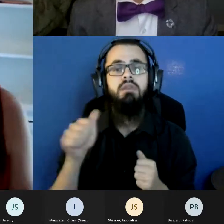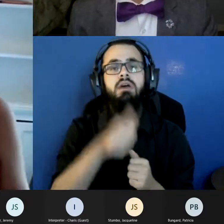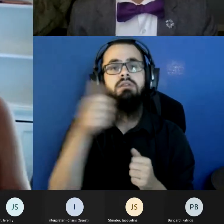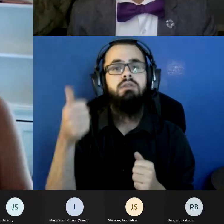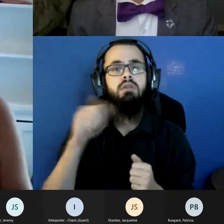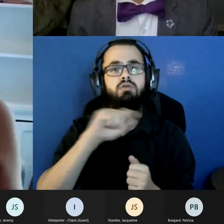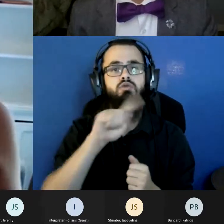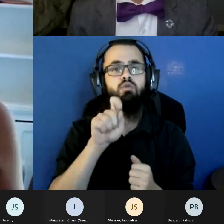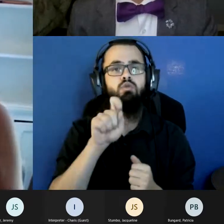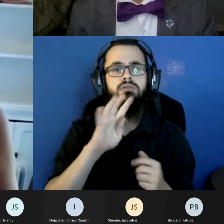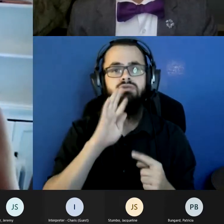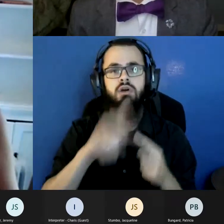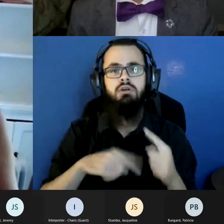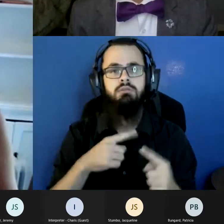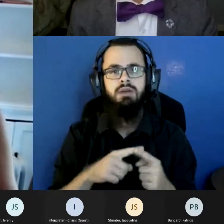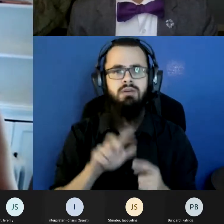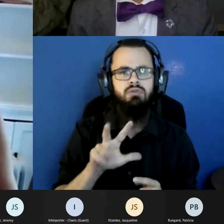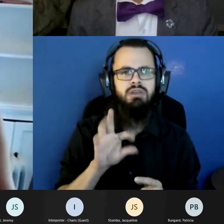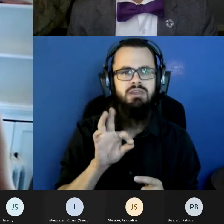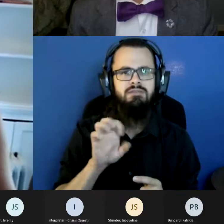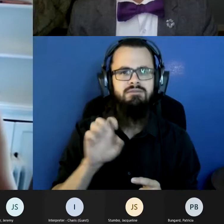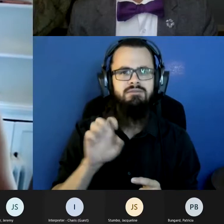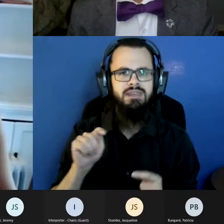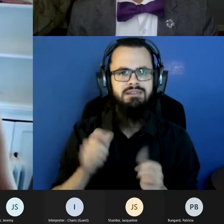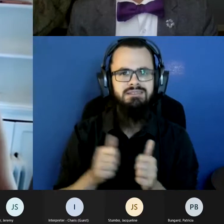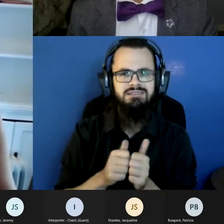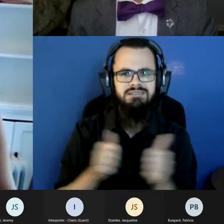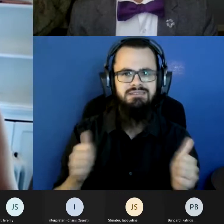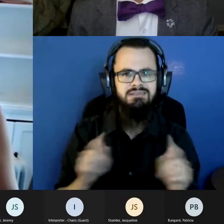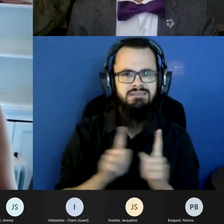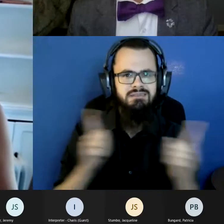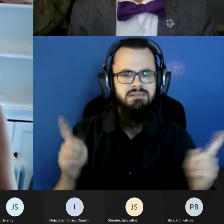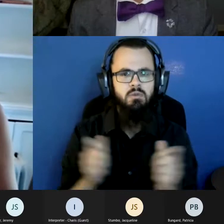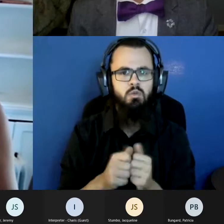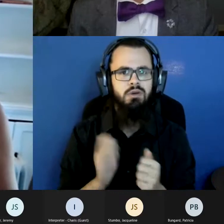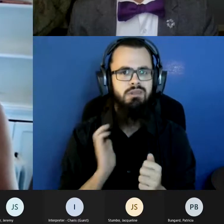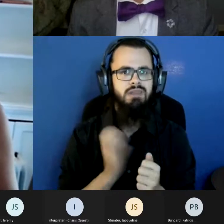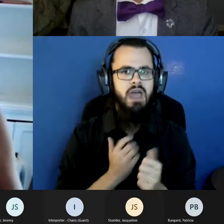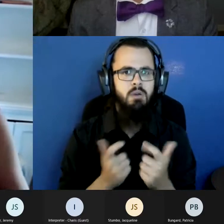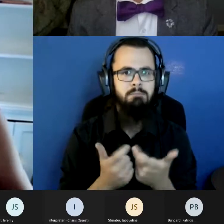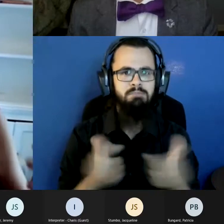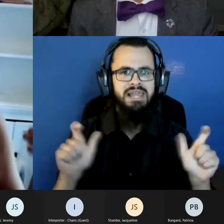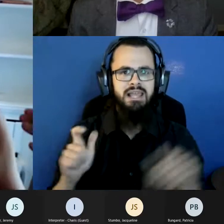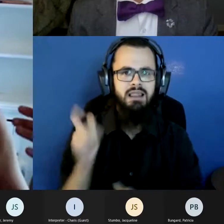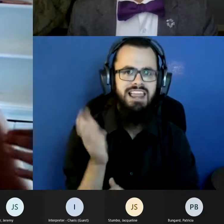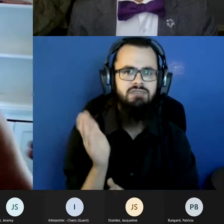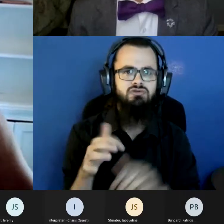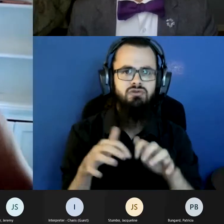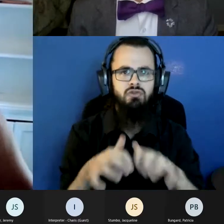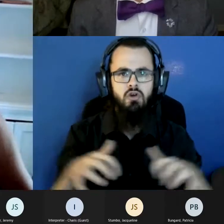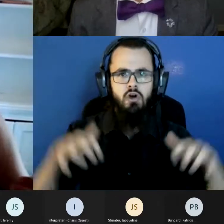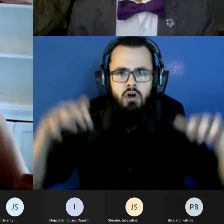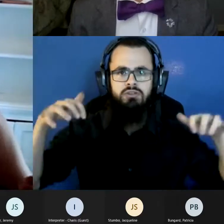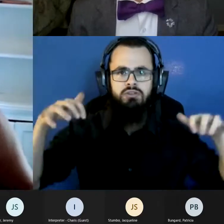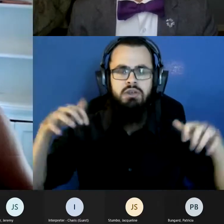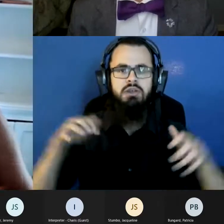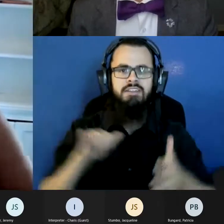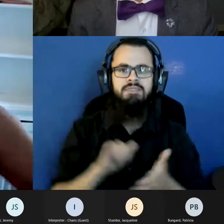halls. We've actually been working on that quite a bit. This is a challenge particularly for the